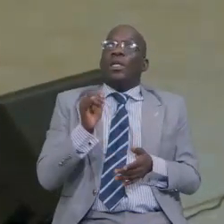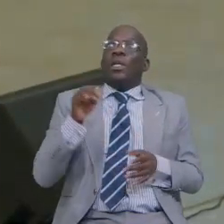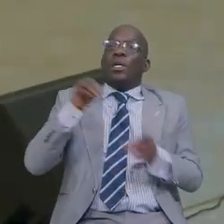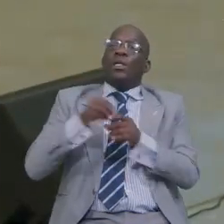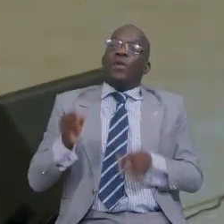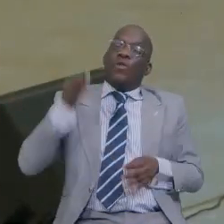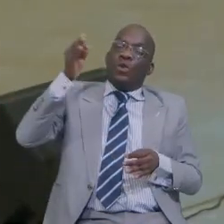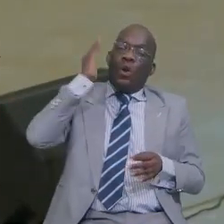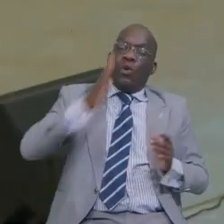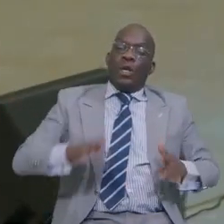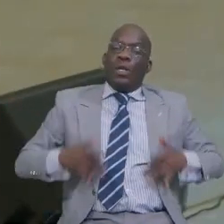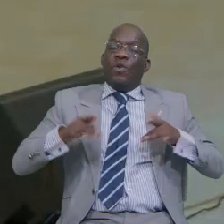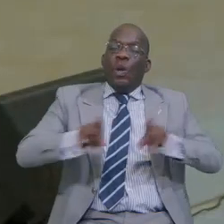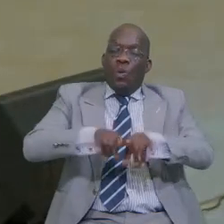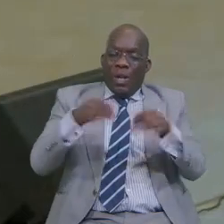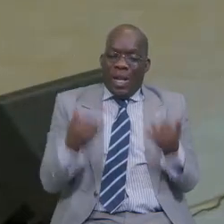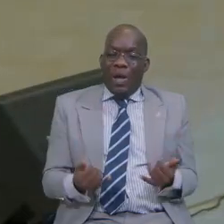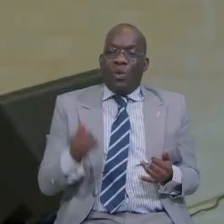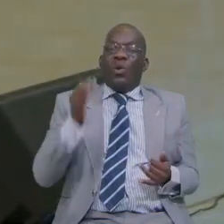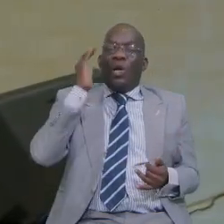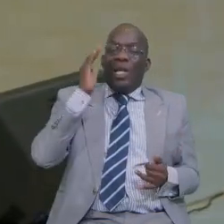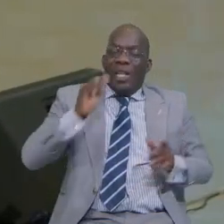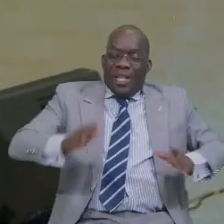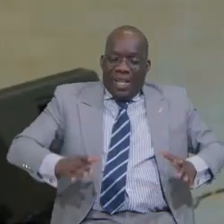now dwelleth in me, he